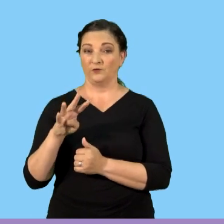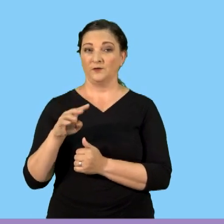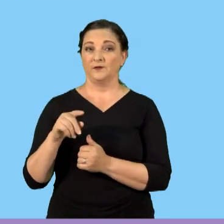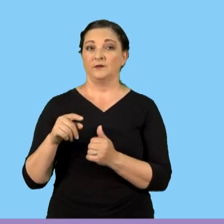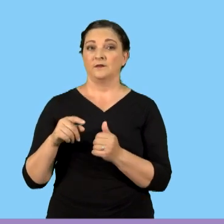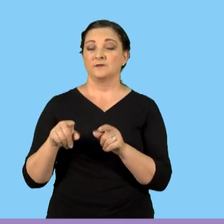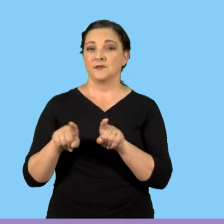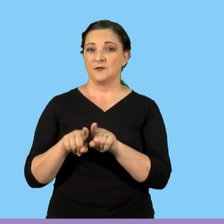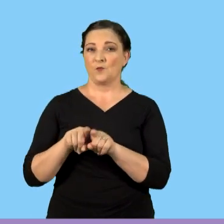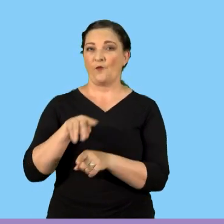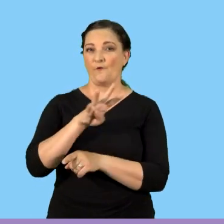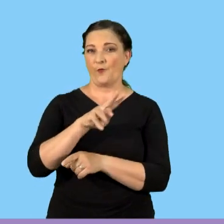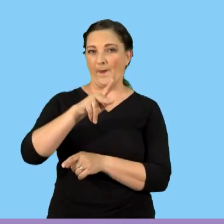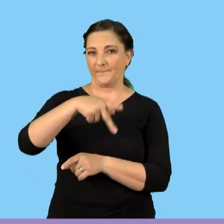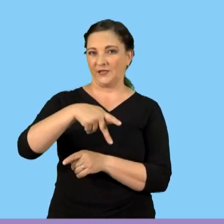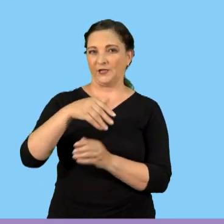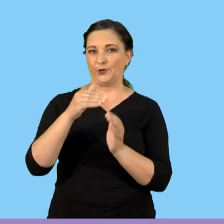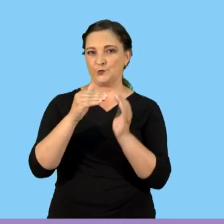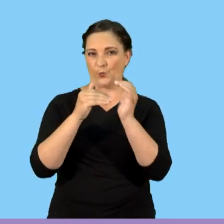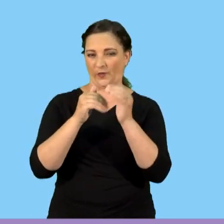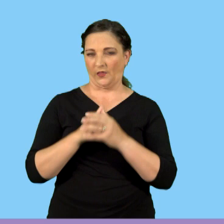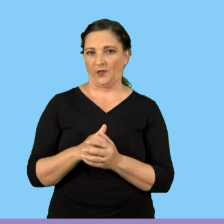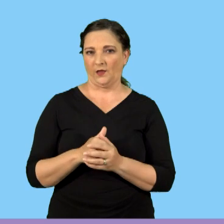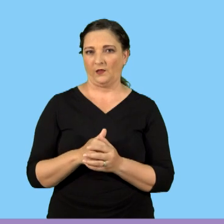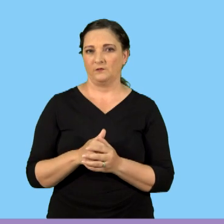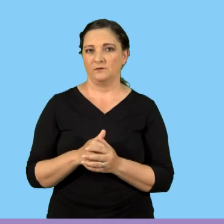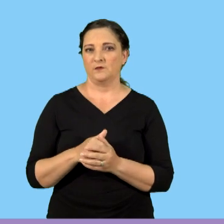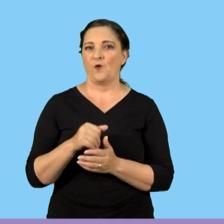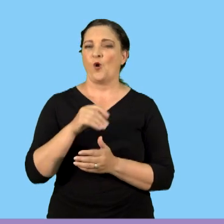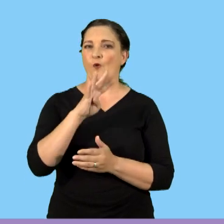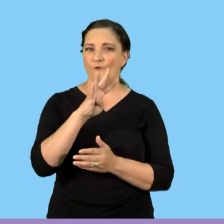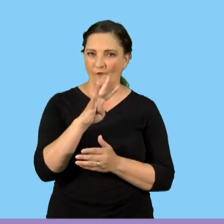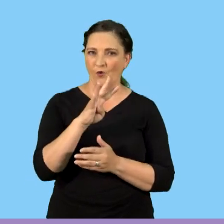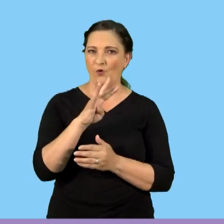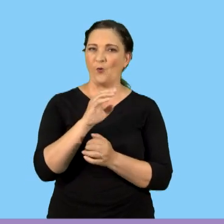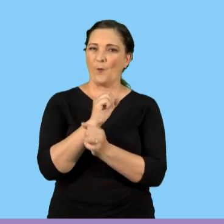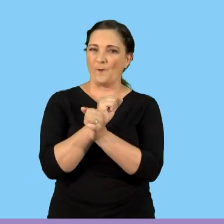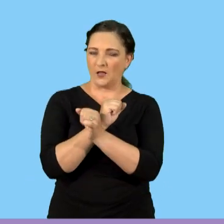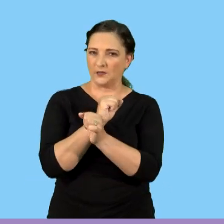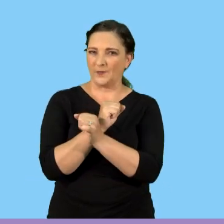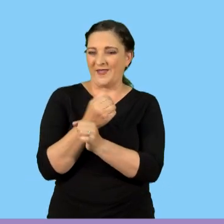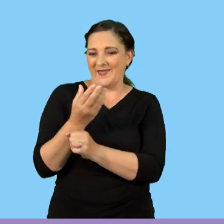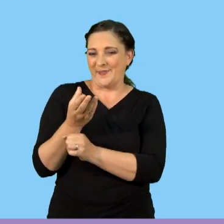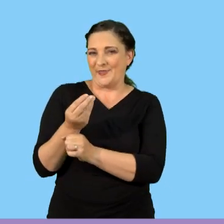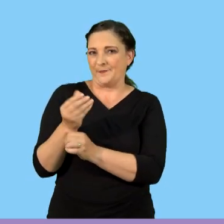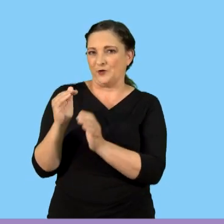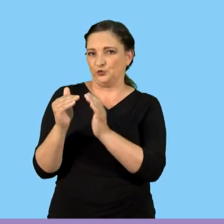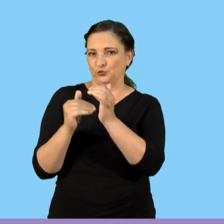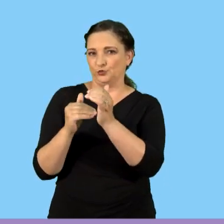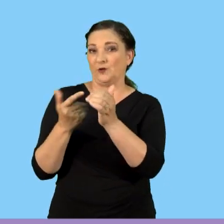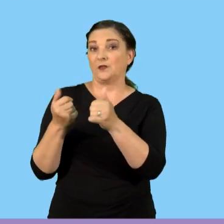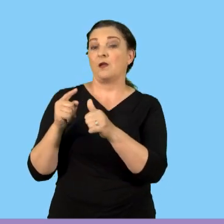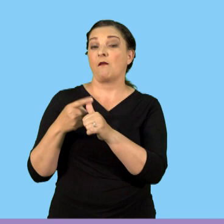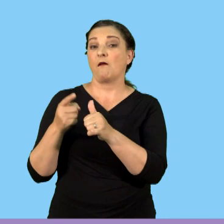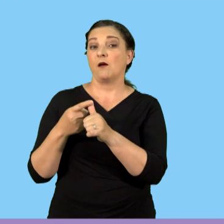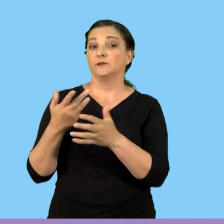is equals to that 4p squared. That means that 4 multiplied by a certain number that